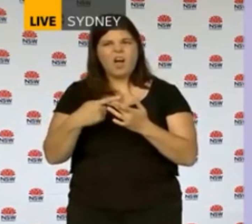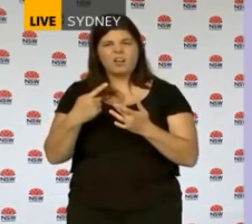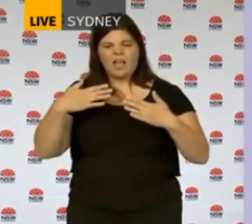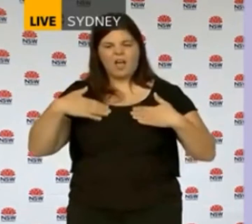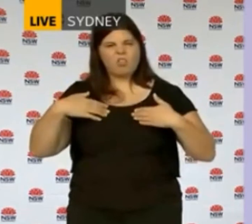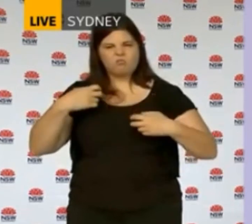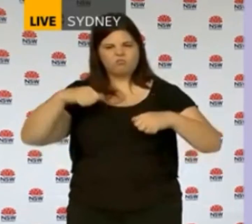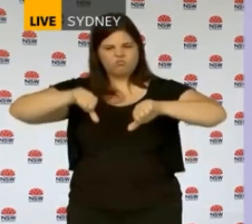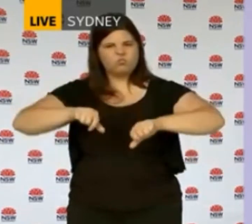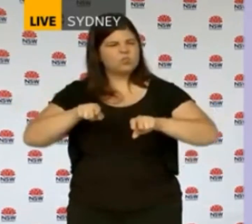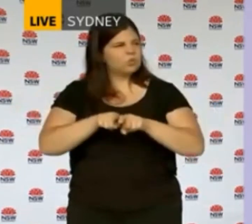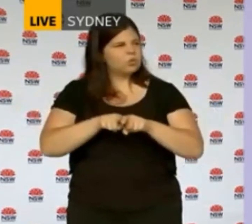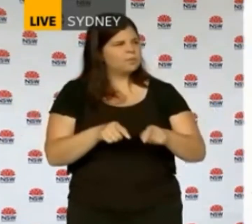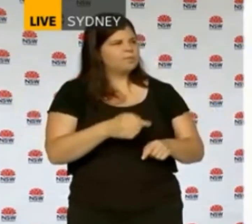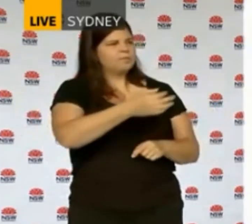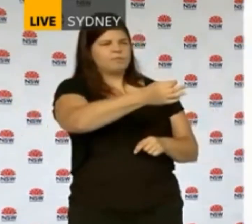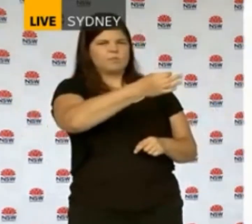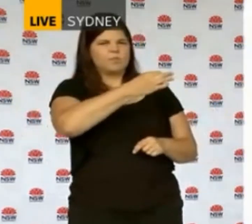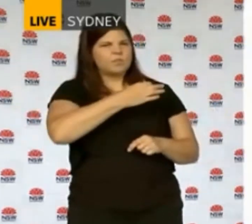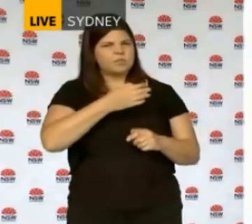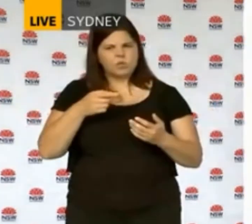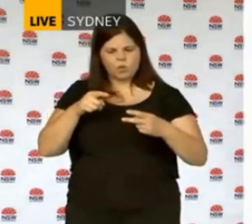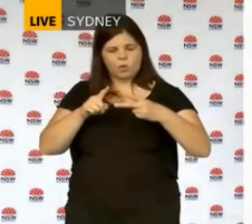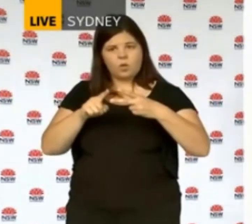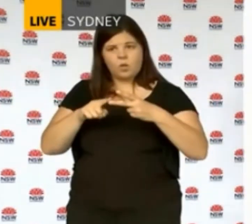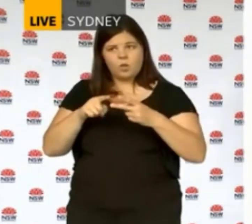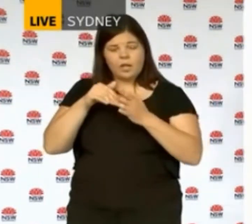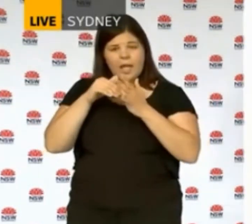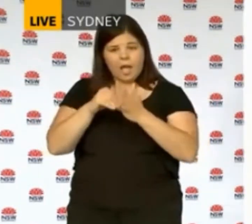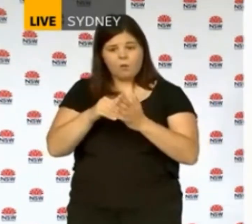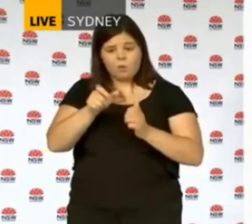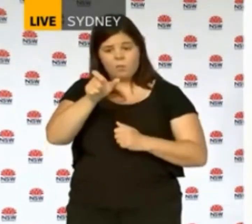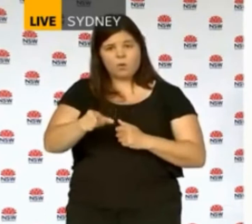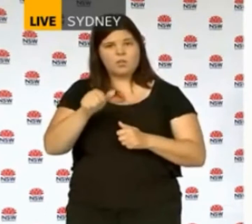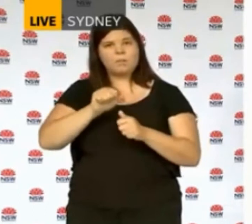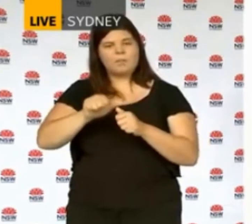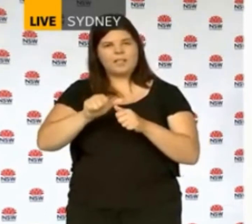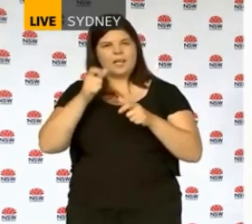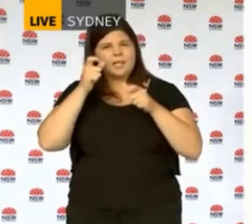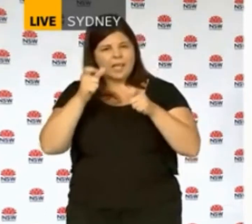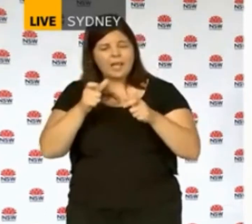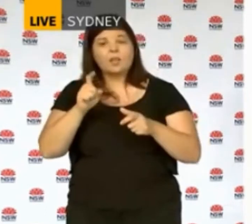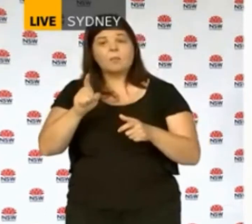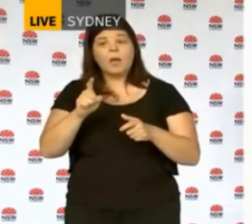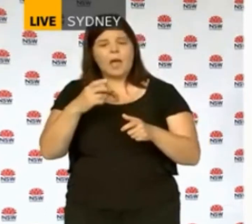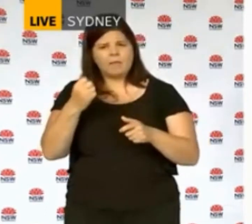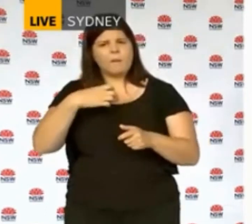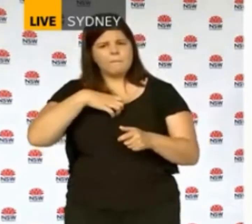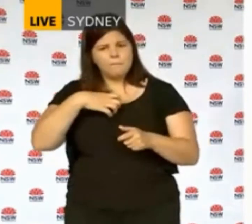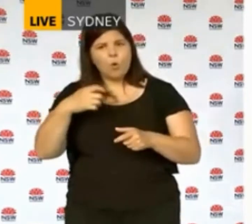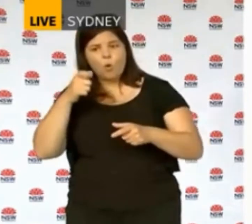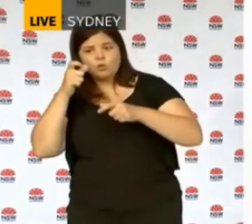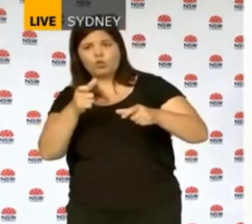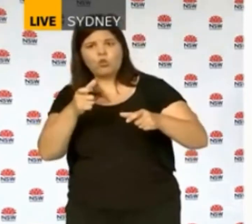risks. So that distinction sounds more like it's there to help the patients better care, but is there any extra security given that they are carrying